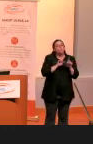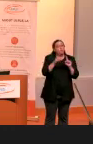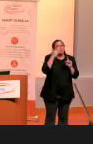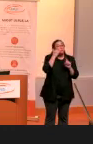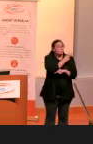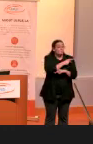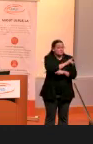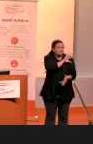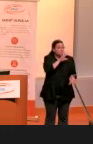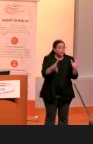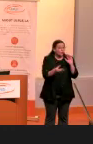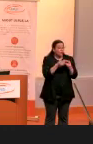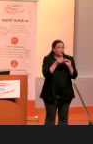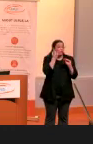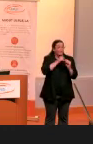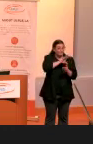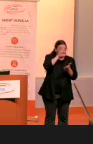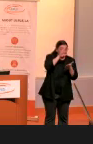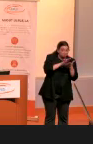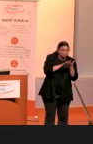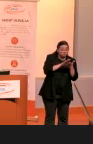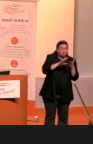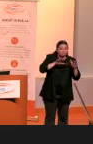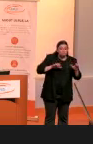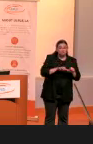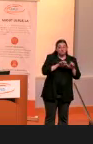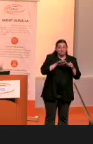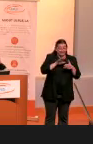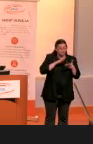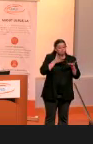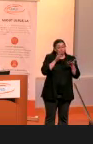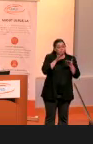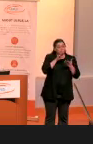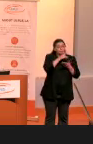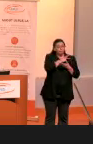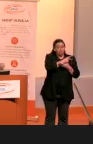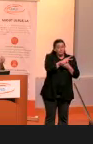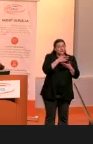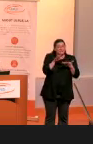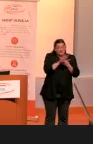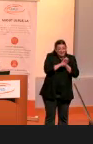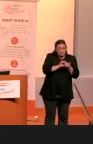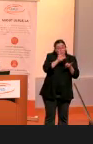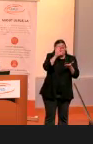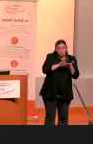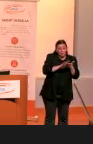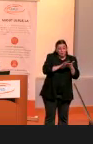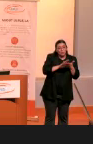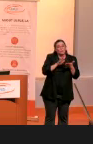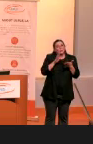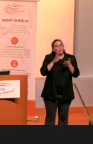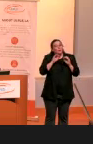patients overall are less likely to go on and develop damage. So again, this is patients who had no or minimal